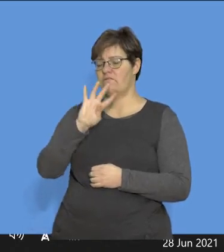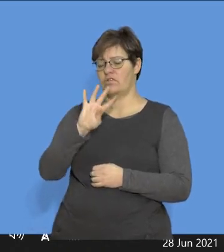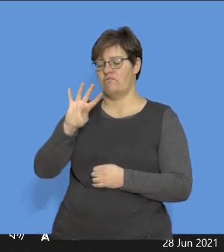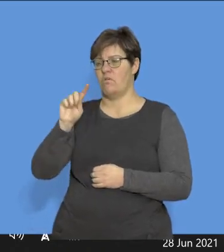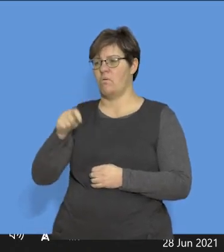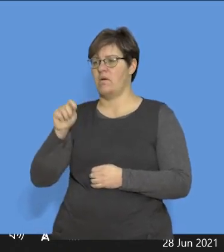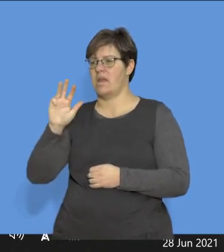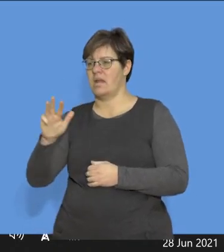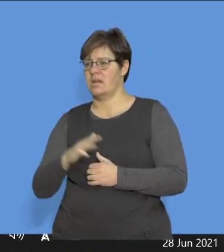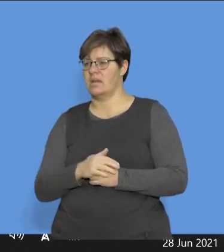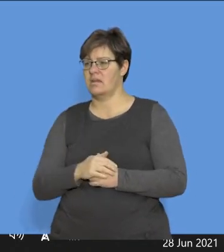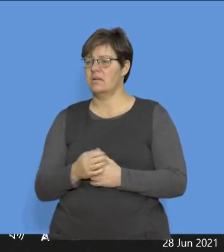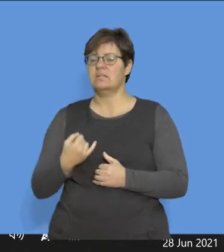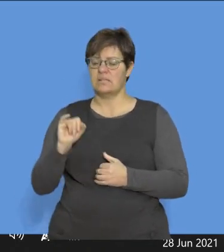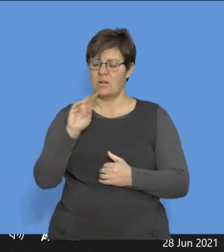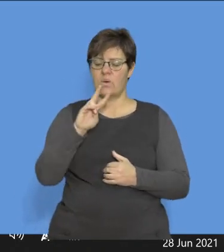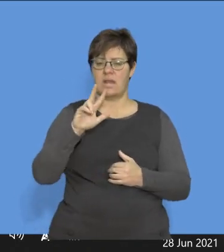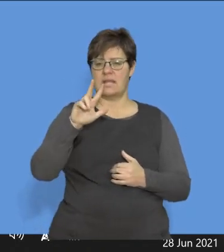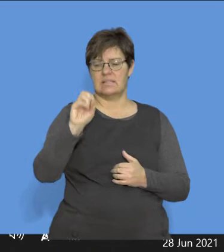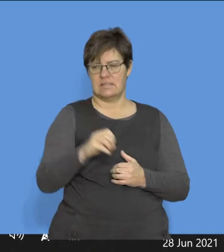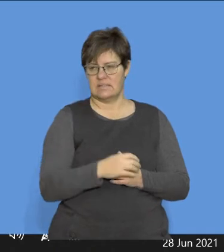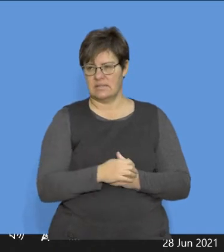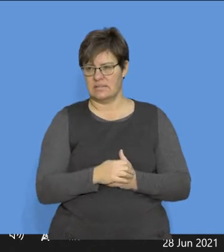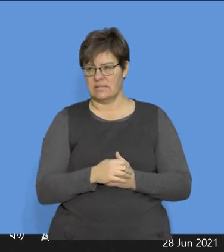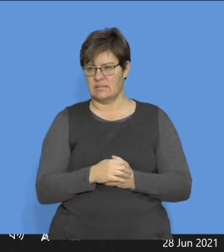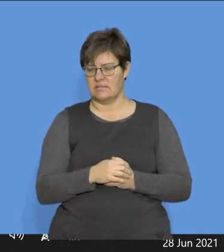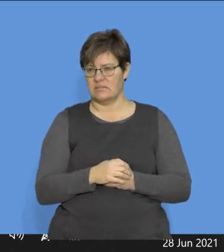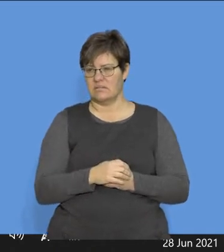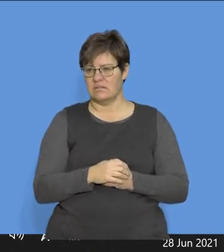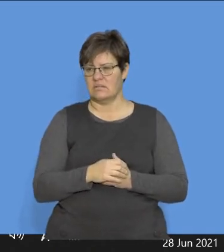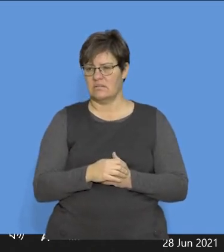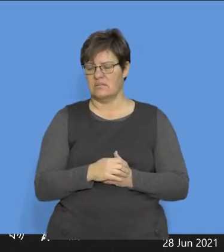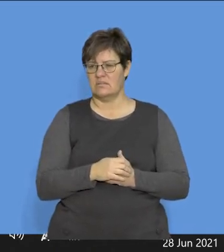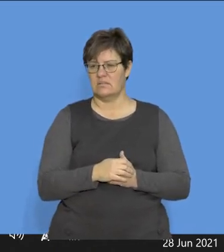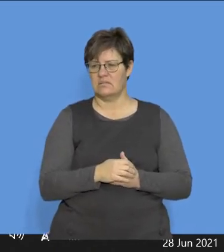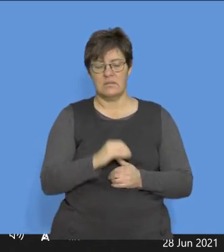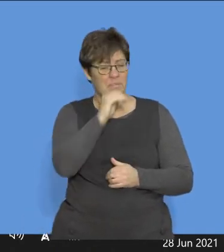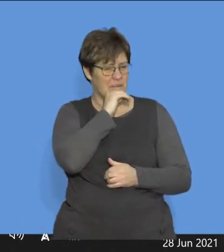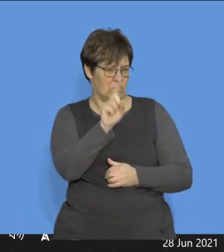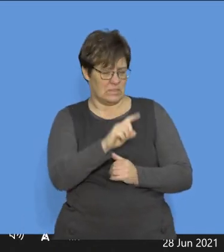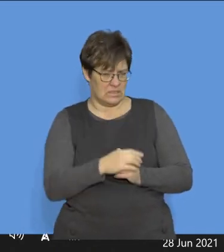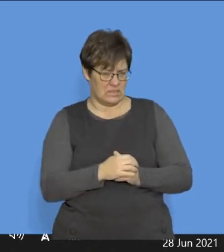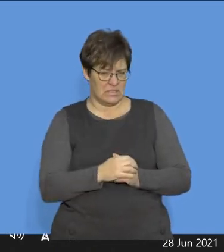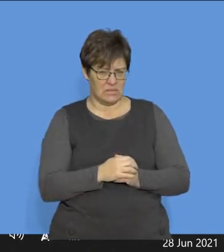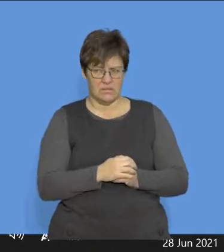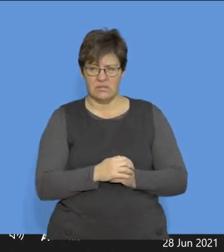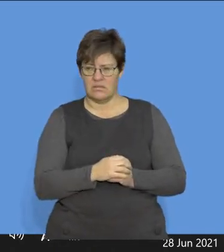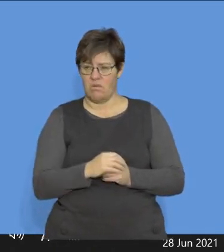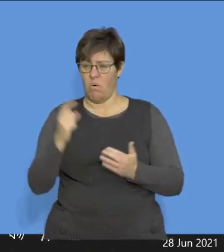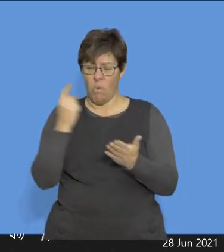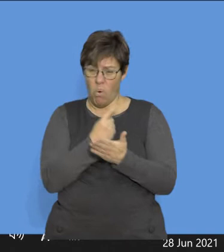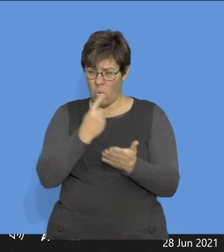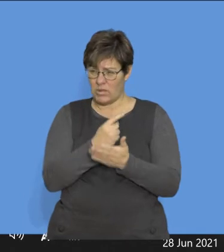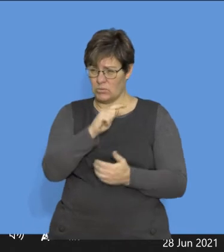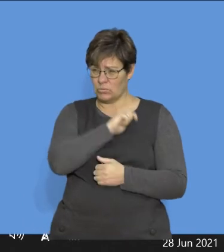And this will still give me 180 degrees. So exactly what does this mean? Is it always